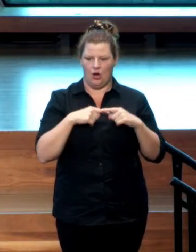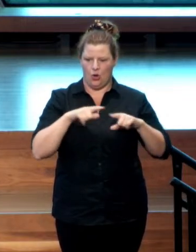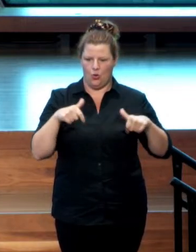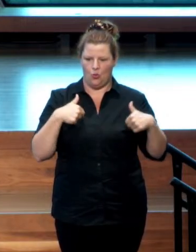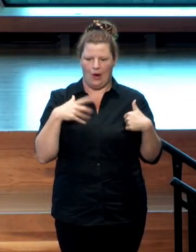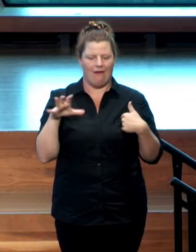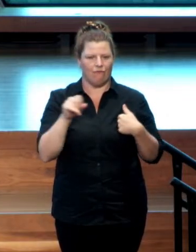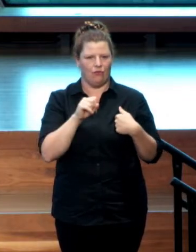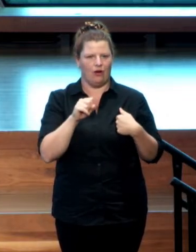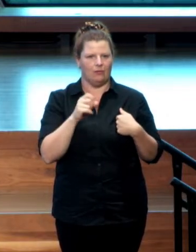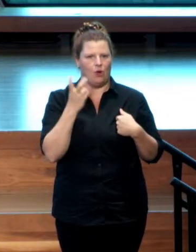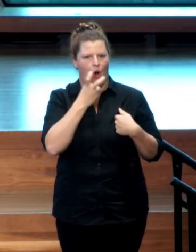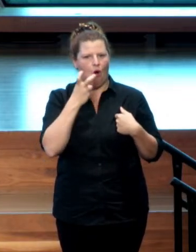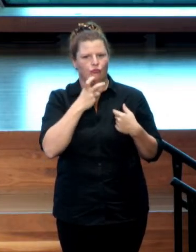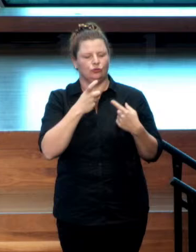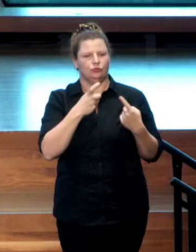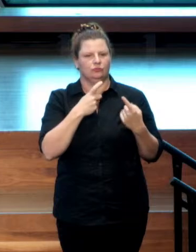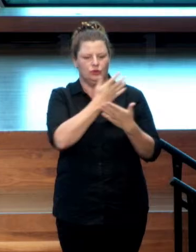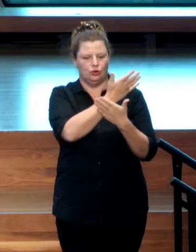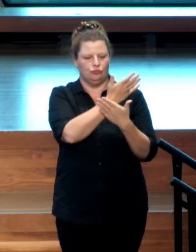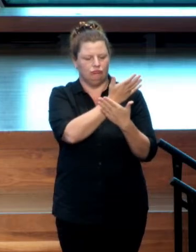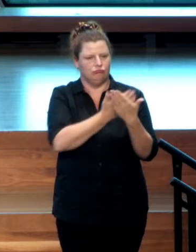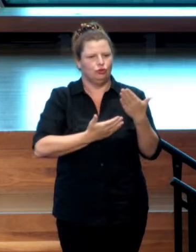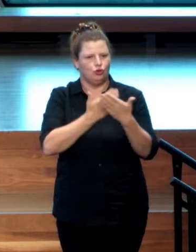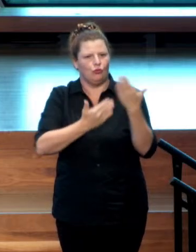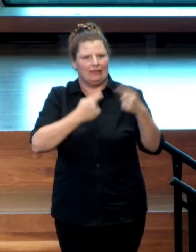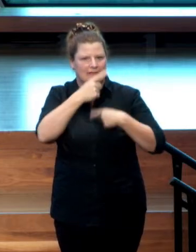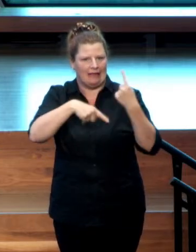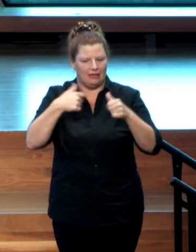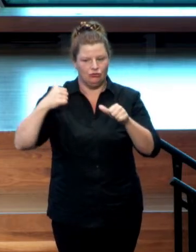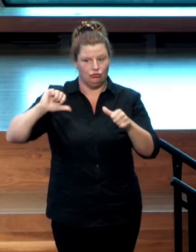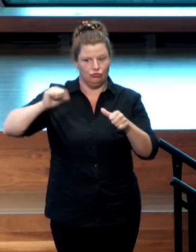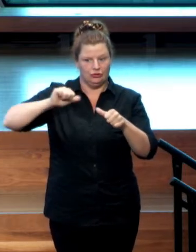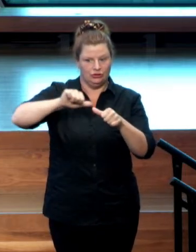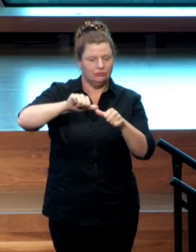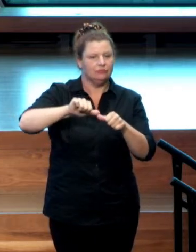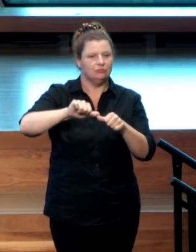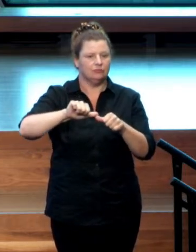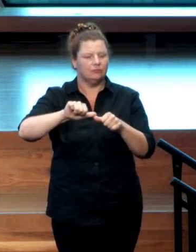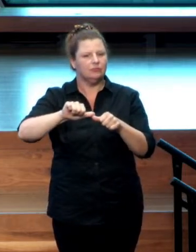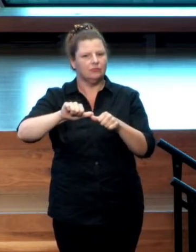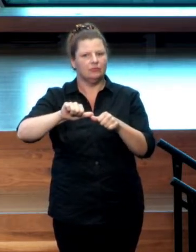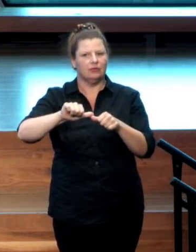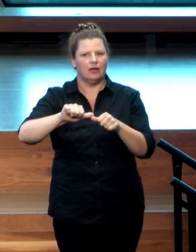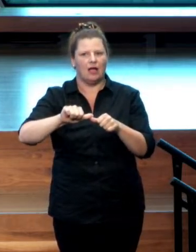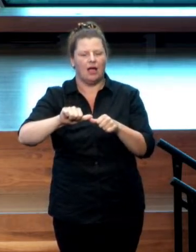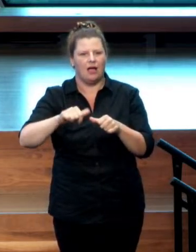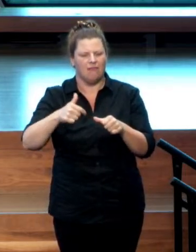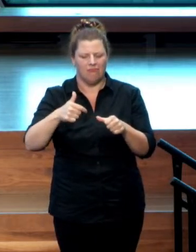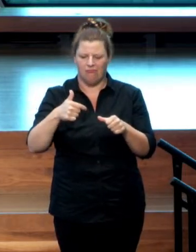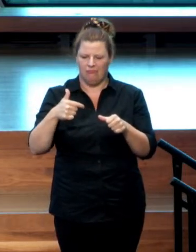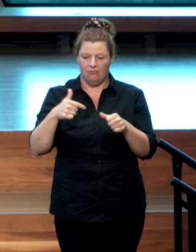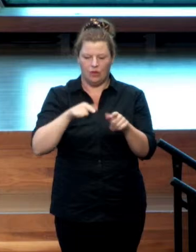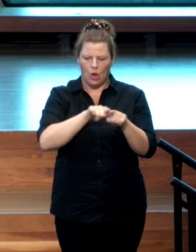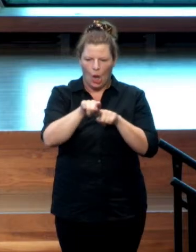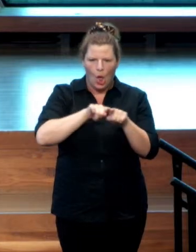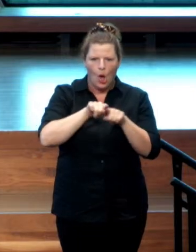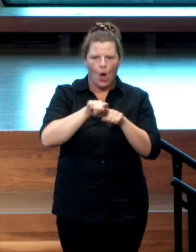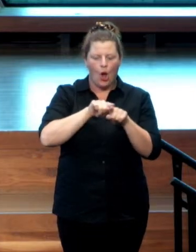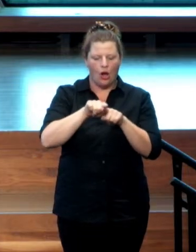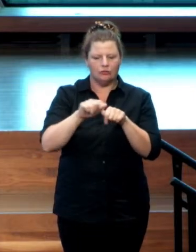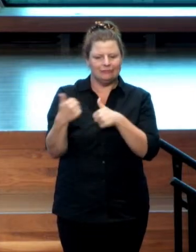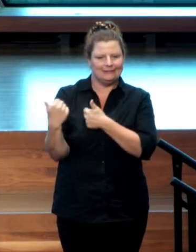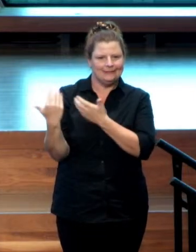oral storytelling tradition. And the work that I wrote were bringing voices where there weren't